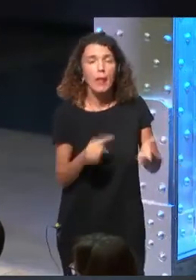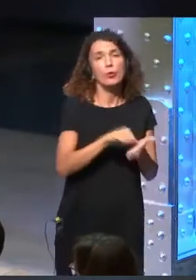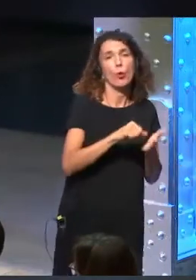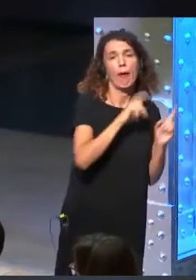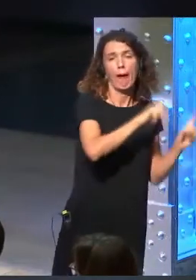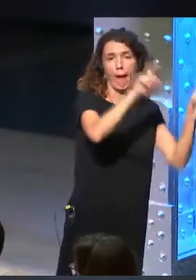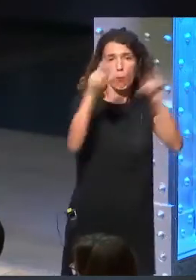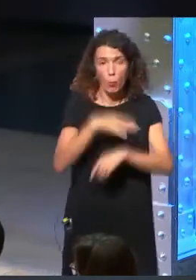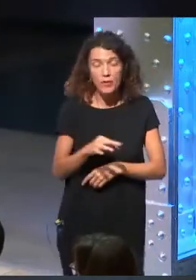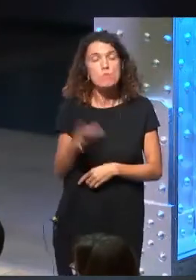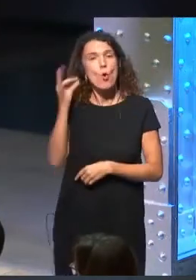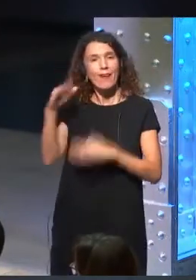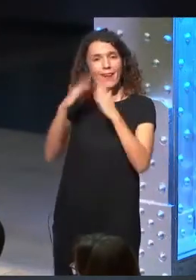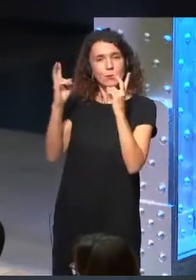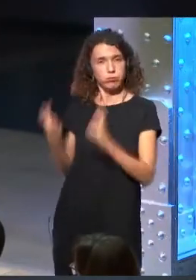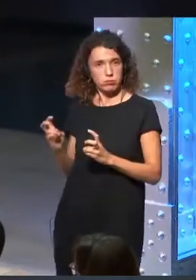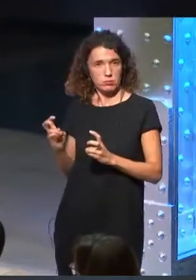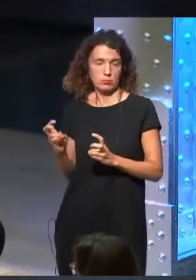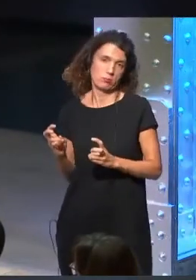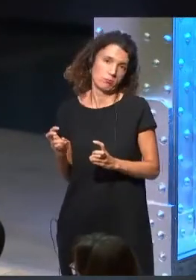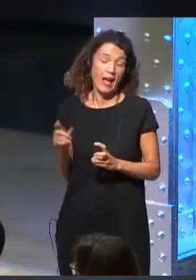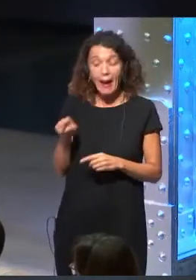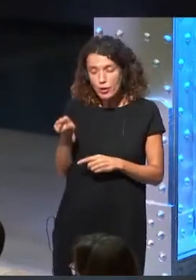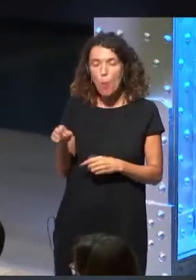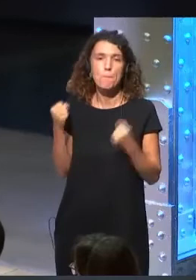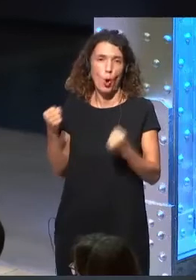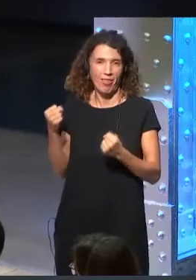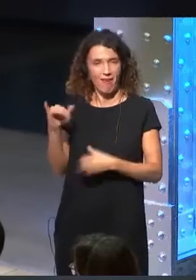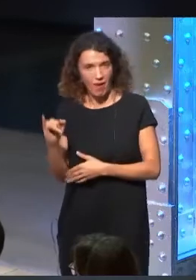and we'll run the household, and so